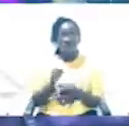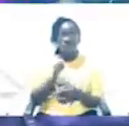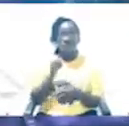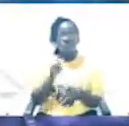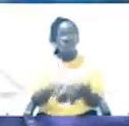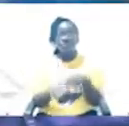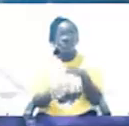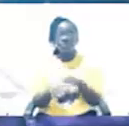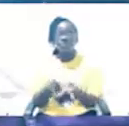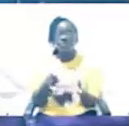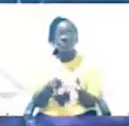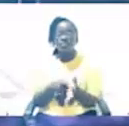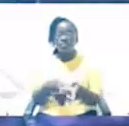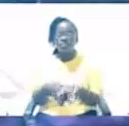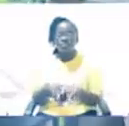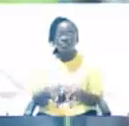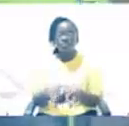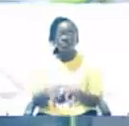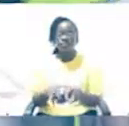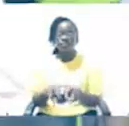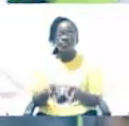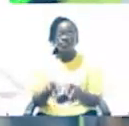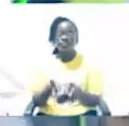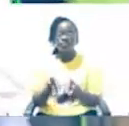Jesus is passing this